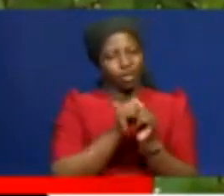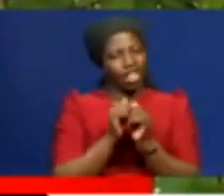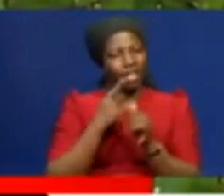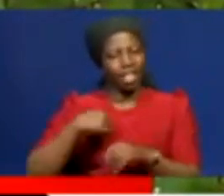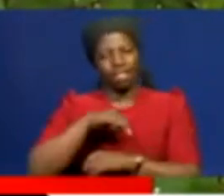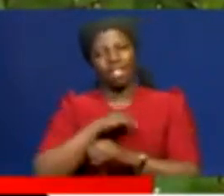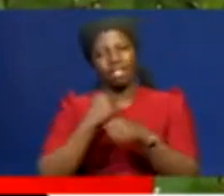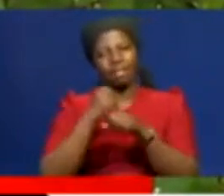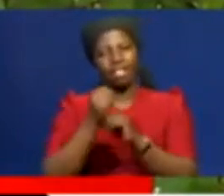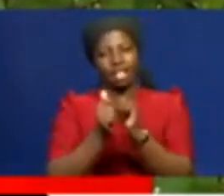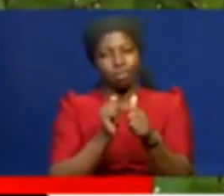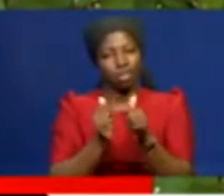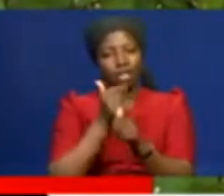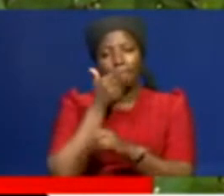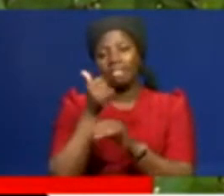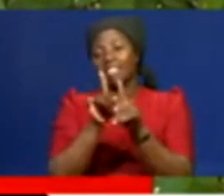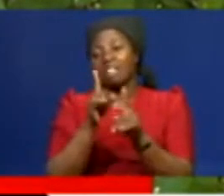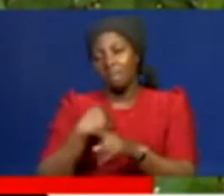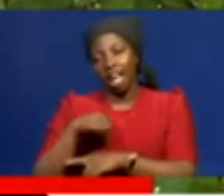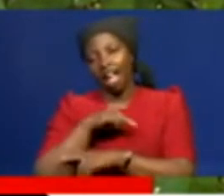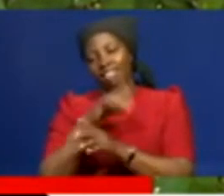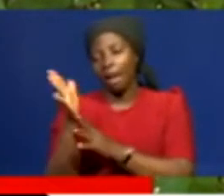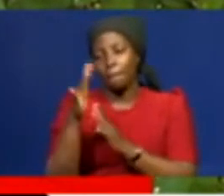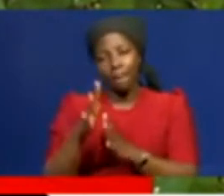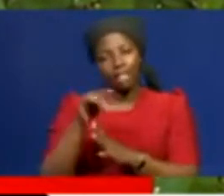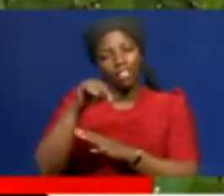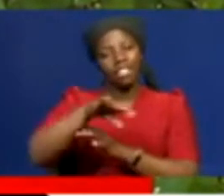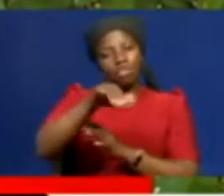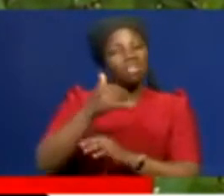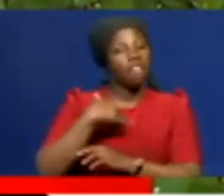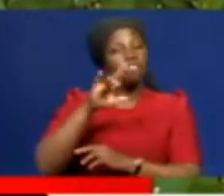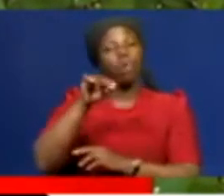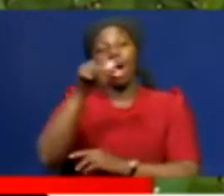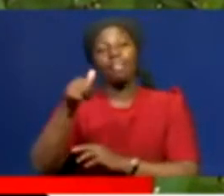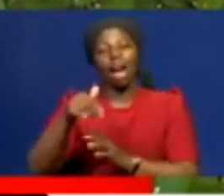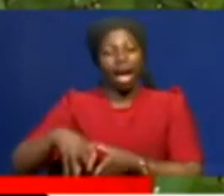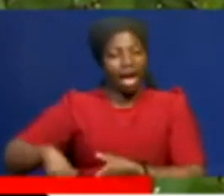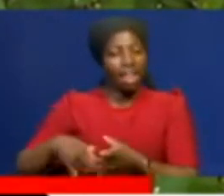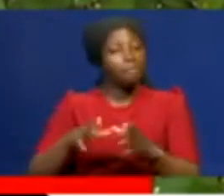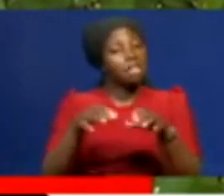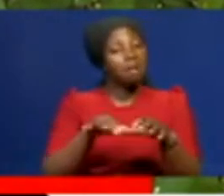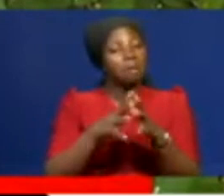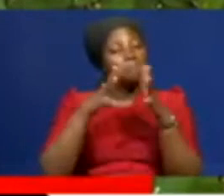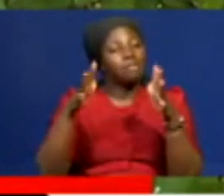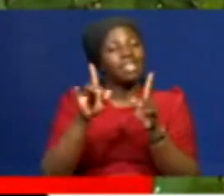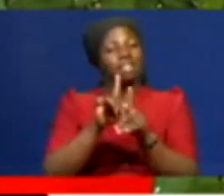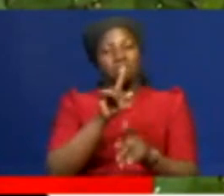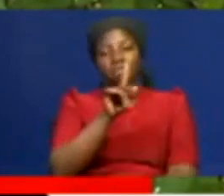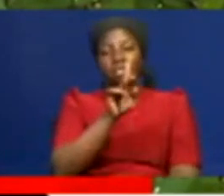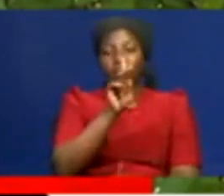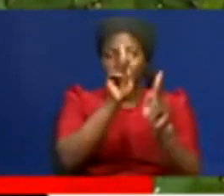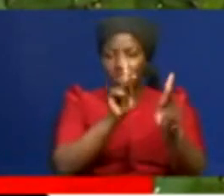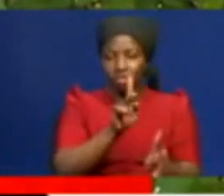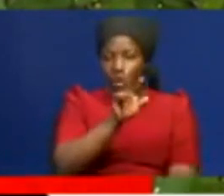And also, basically, I can say we are the ambassadors of the county. There is no other rugby club as big as Kisumu RFC in